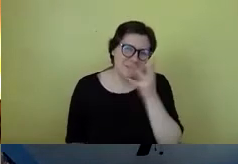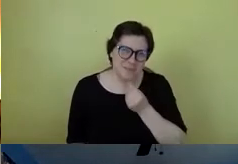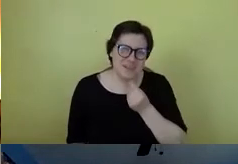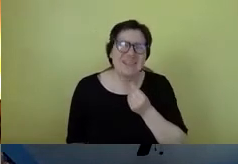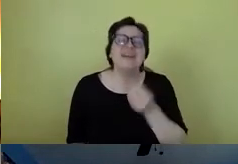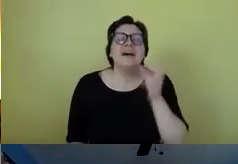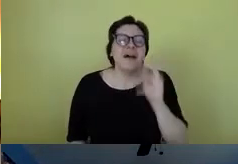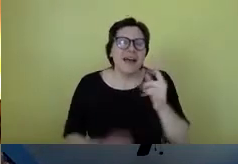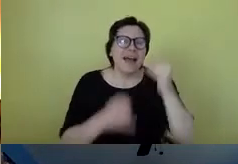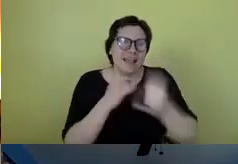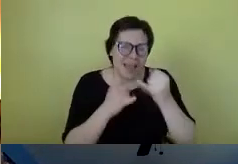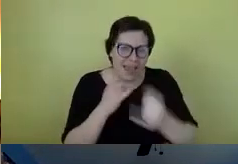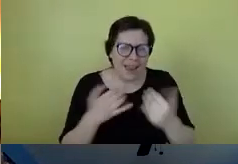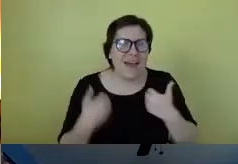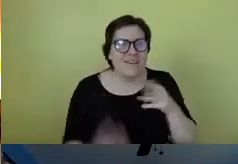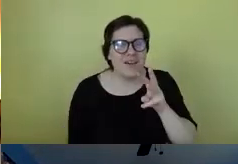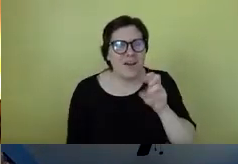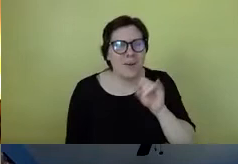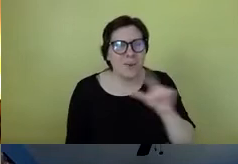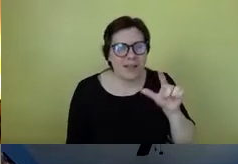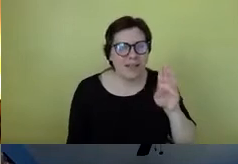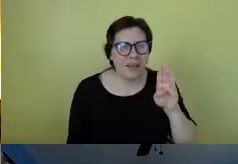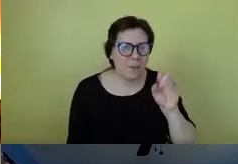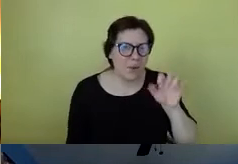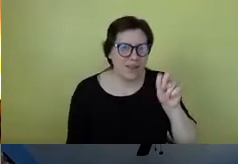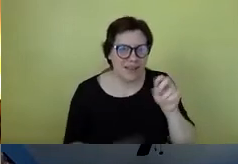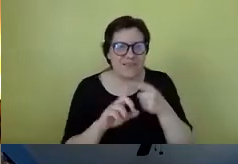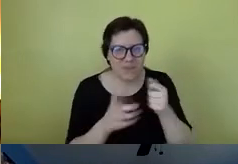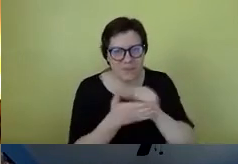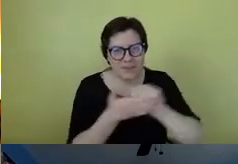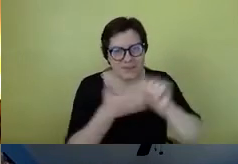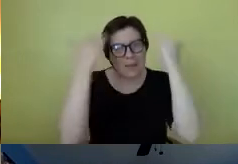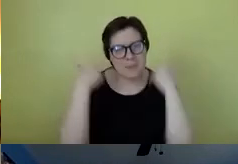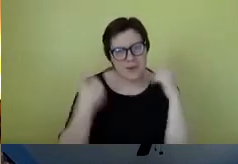Finally, we have Will Bullen from St. Mary's College of Maryland.